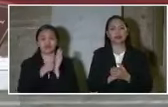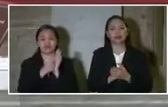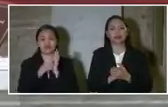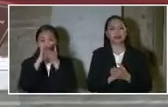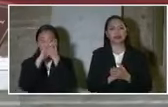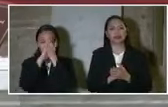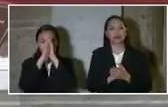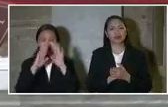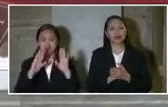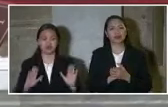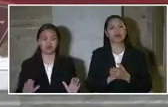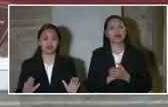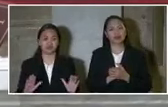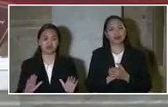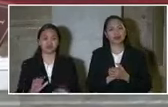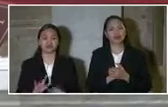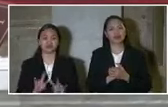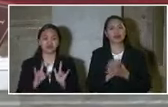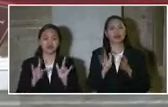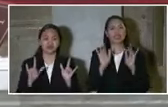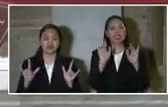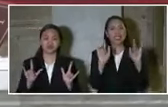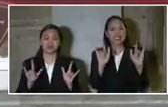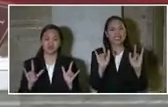sign of peace.